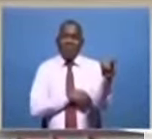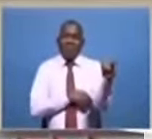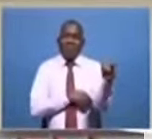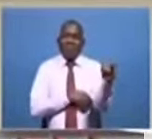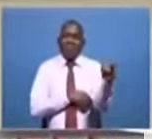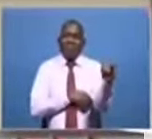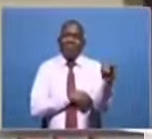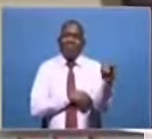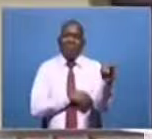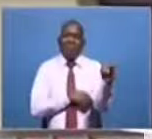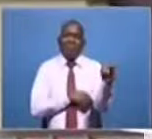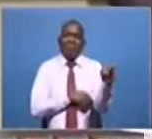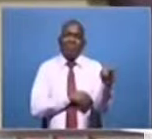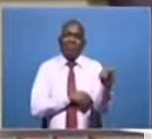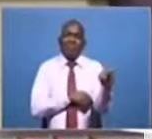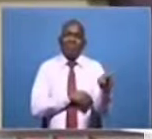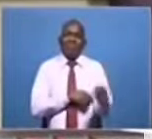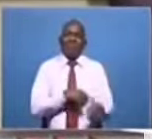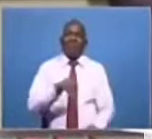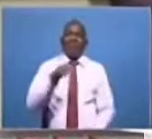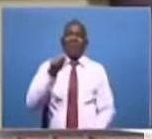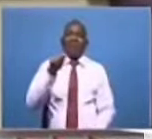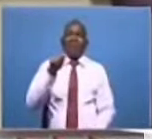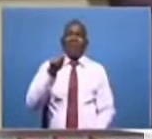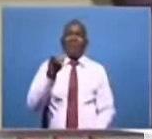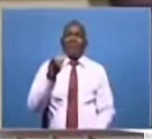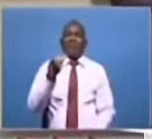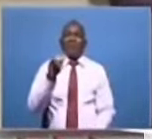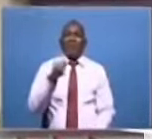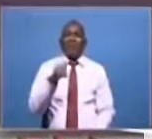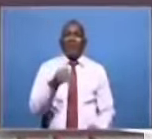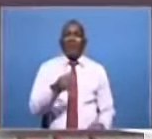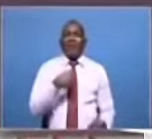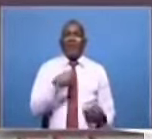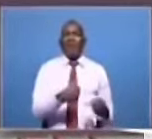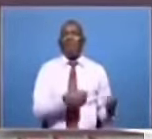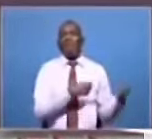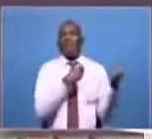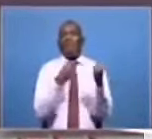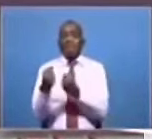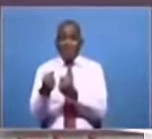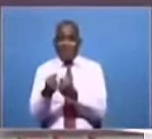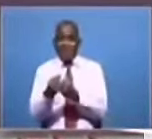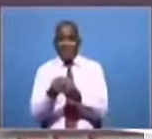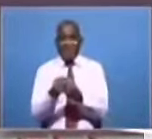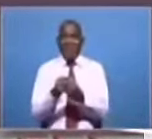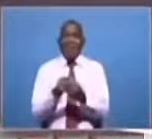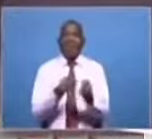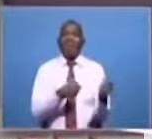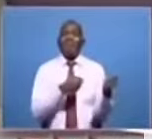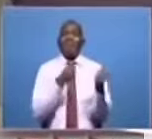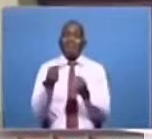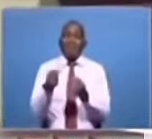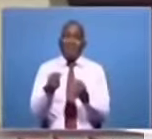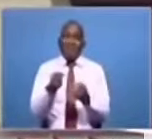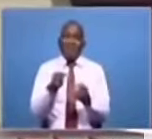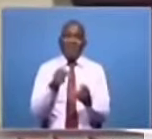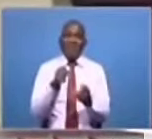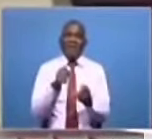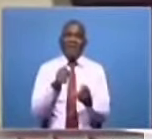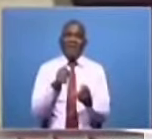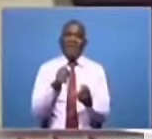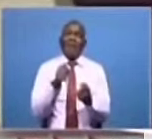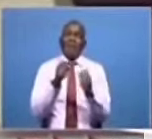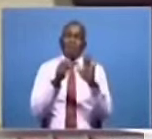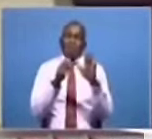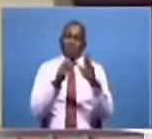The attorney has powers to testify. There are